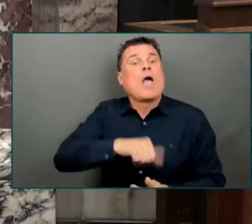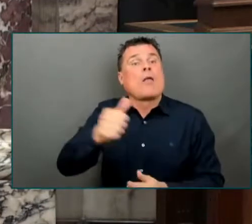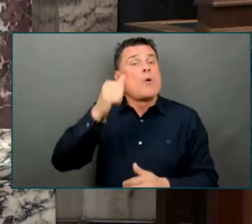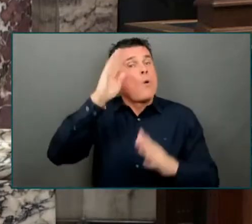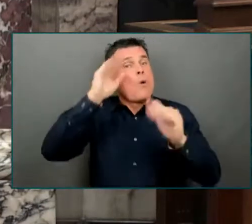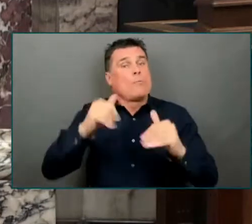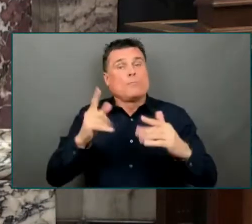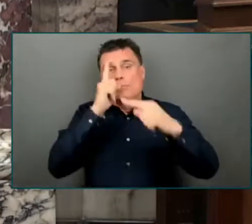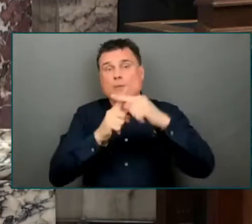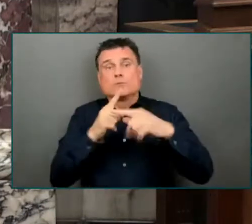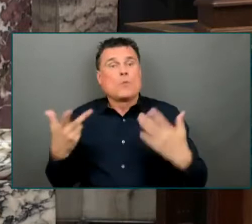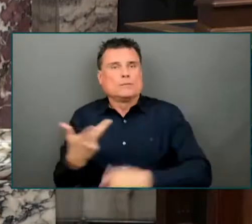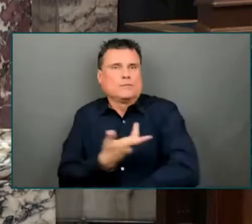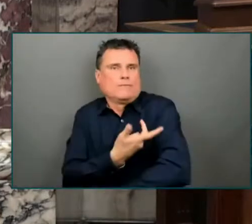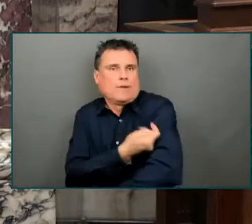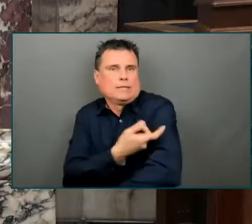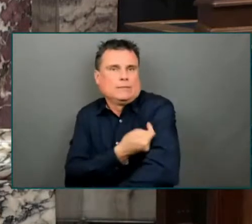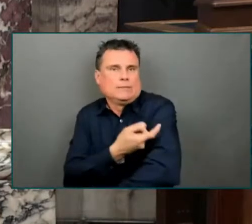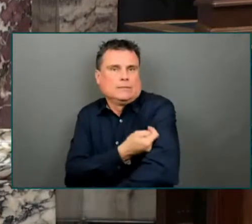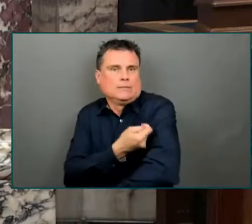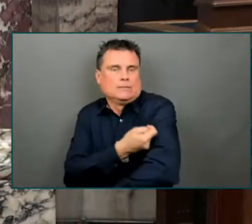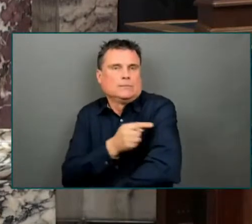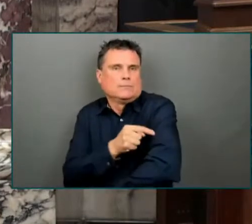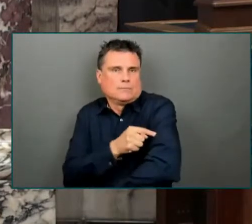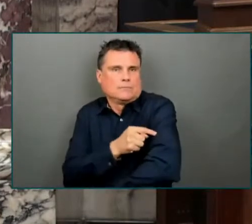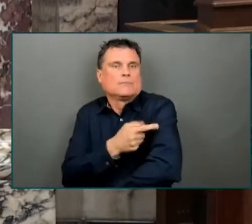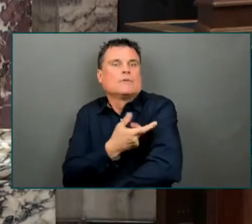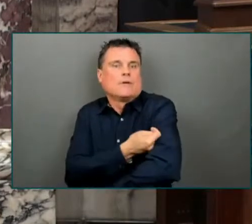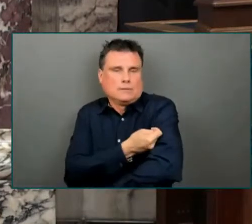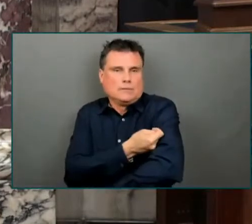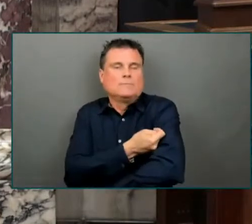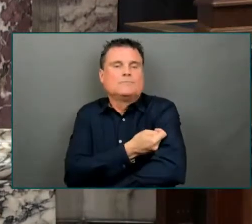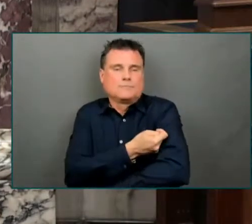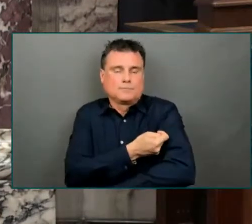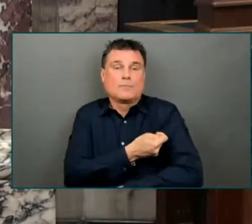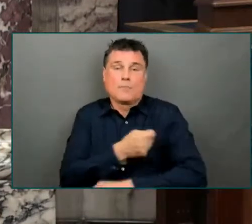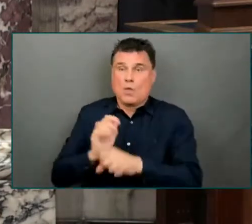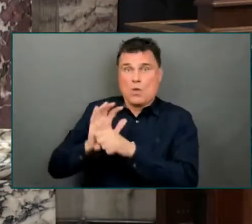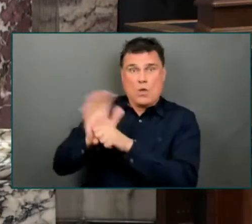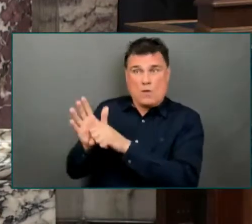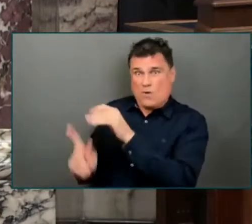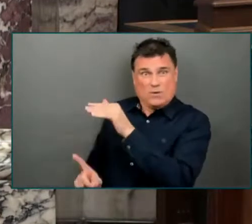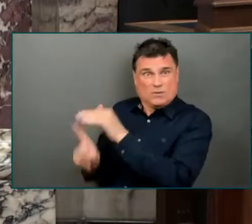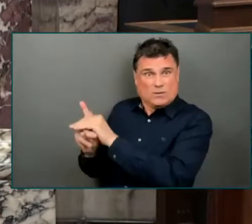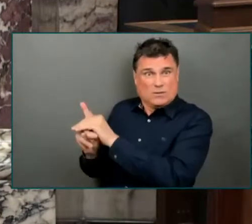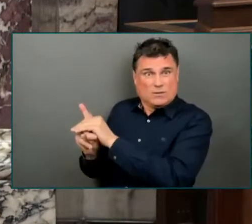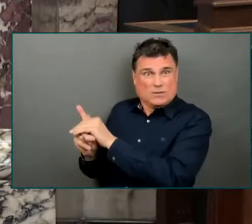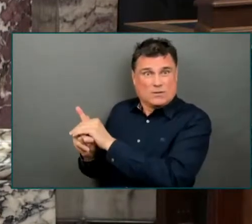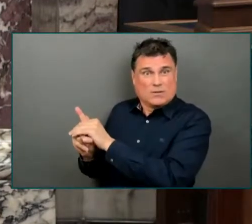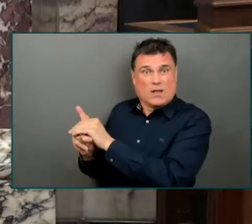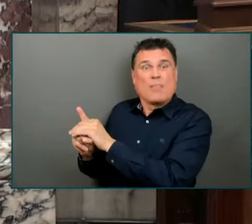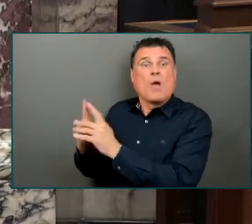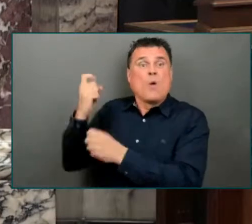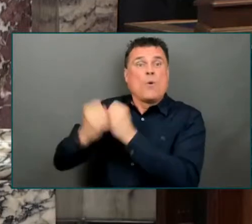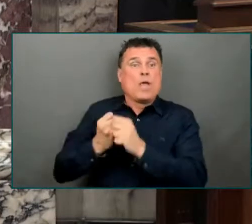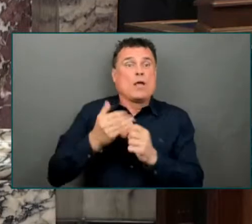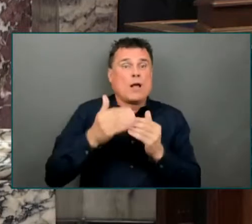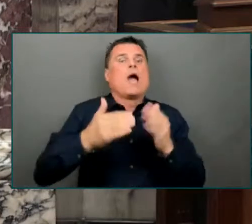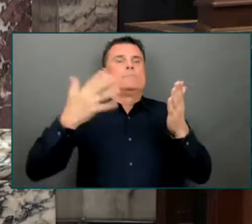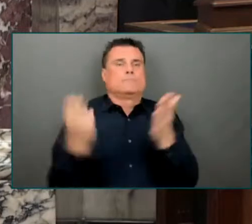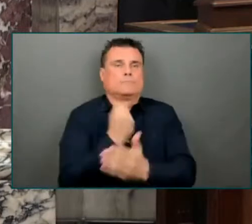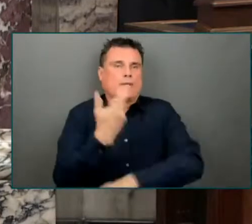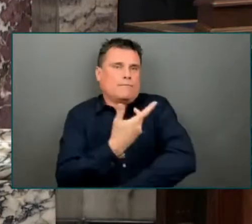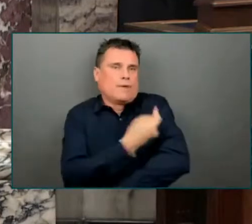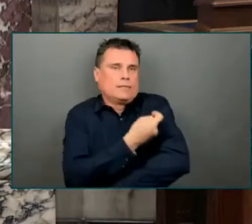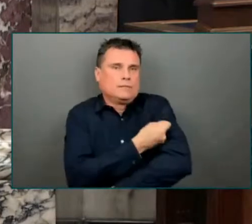largest immunization program in our province's history. As more people get vaccinated, we can see the light at the end of the